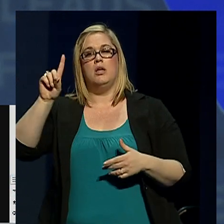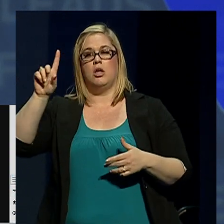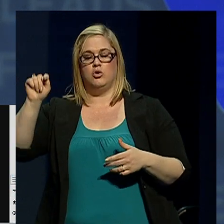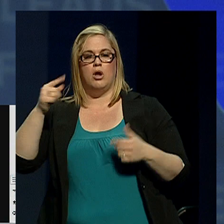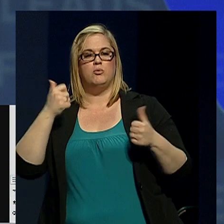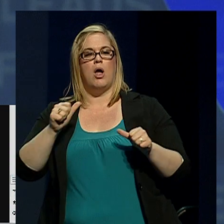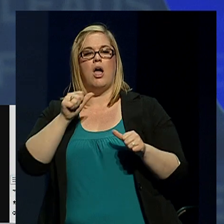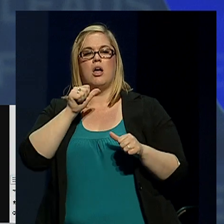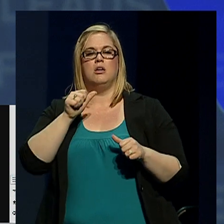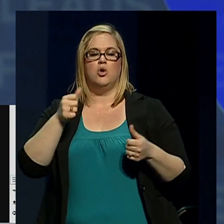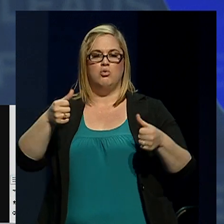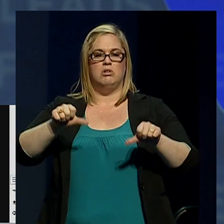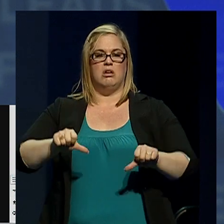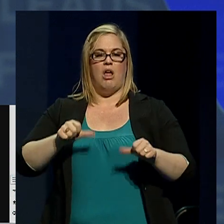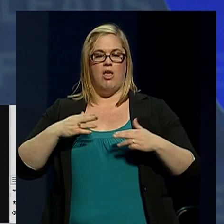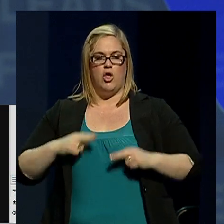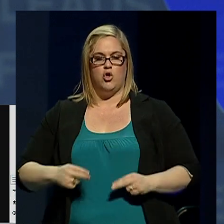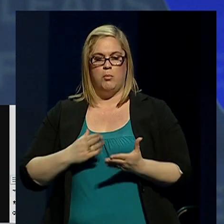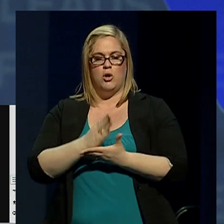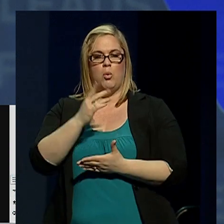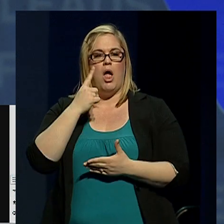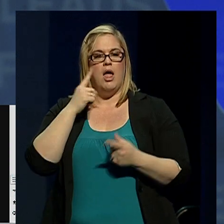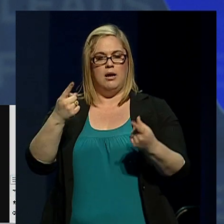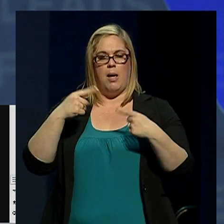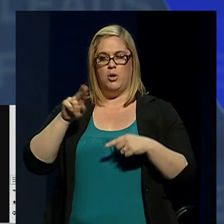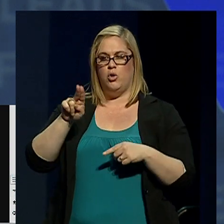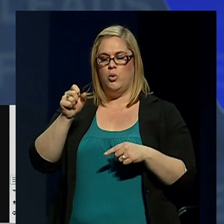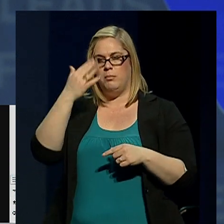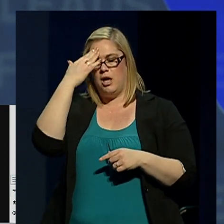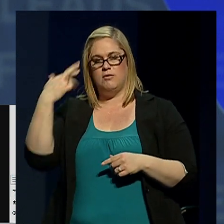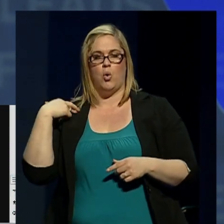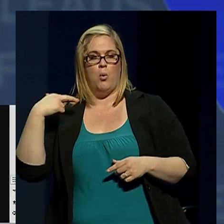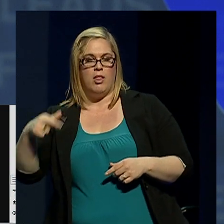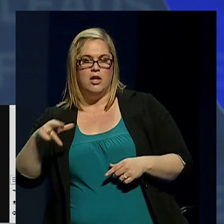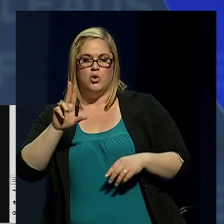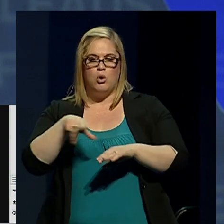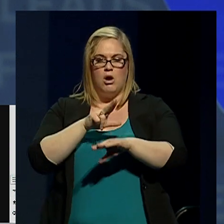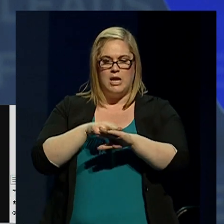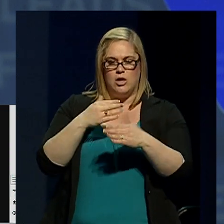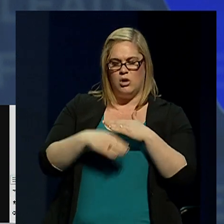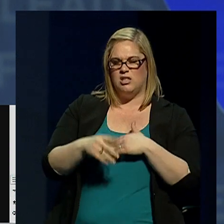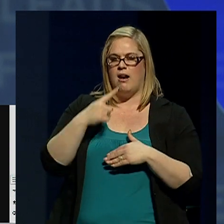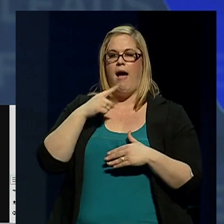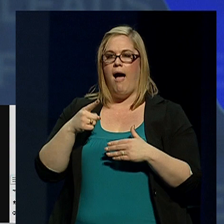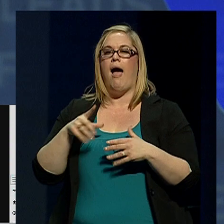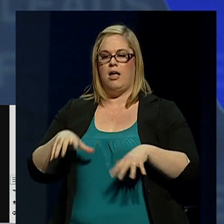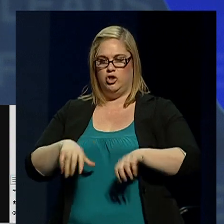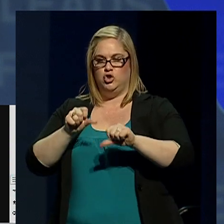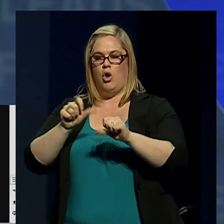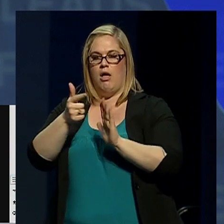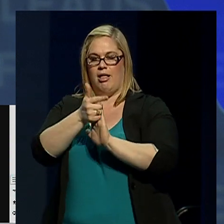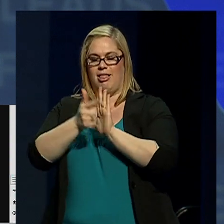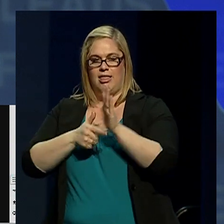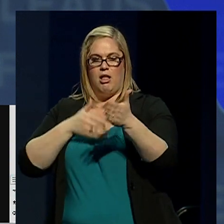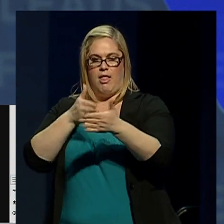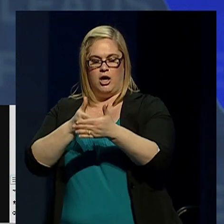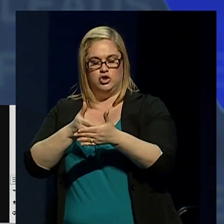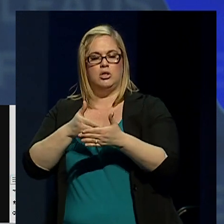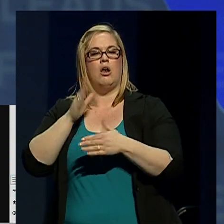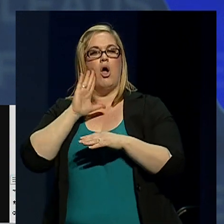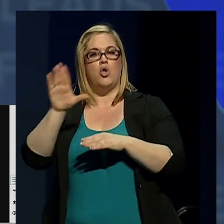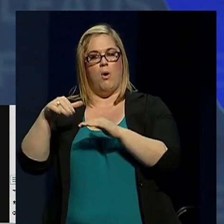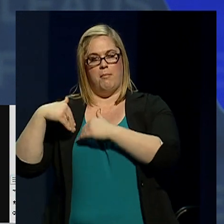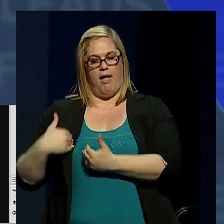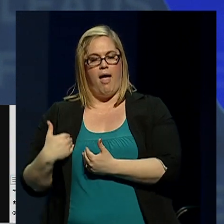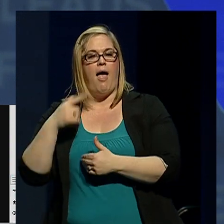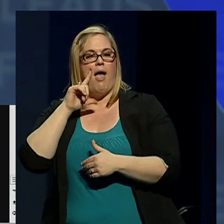you the right to travel to the U.S. because of your religion or your national origin, I took legal action on your behalf and joined with the